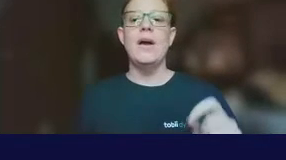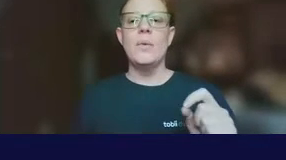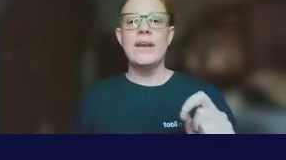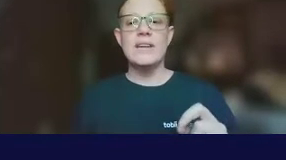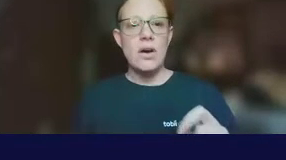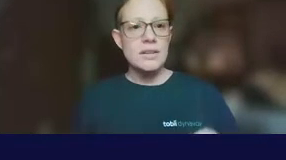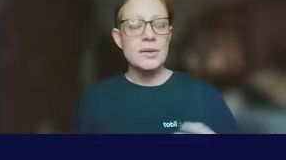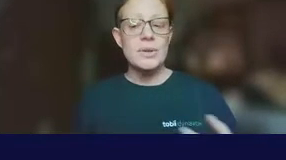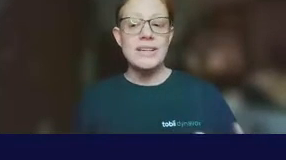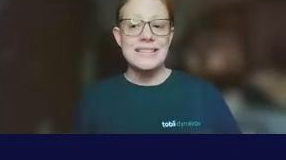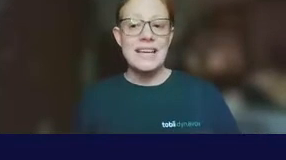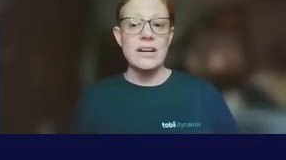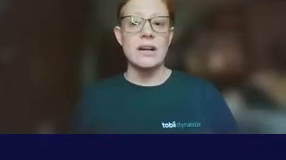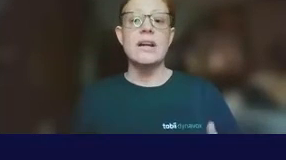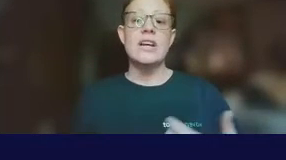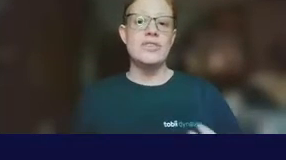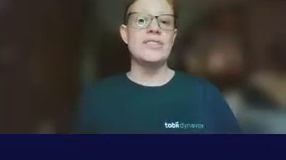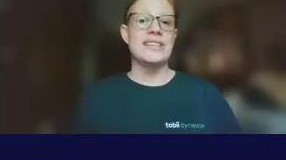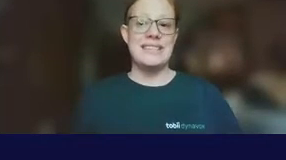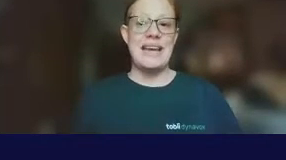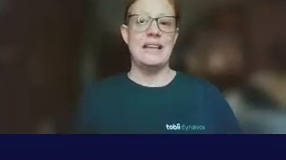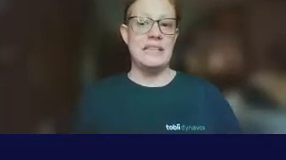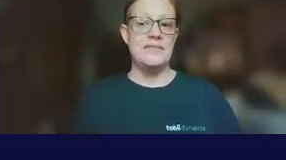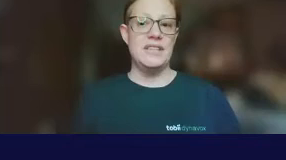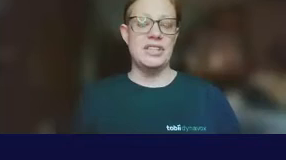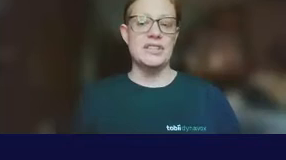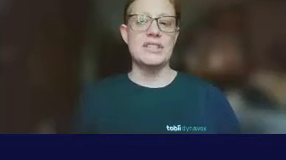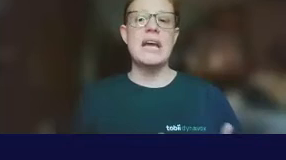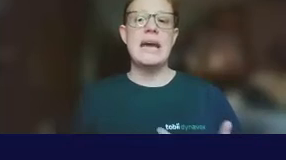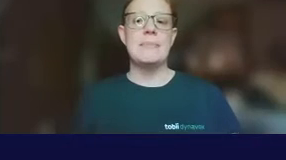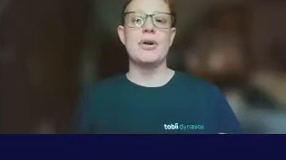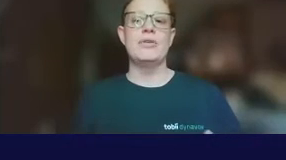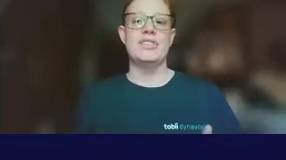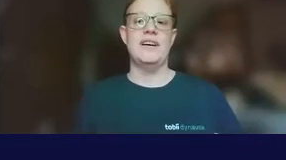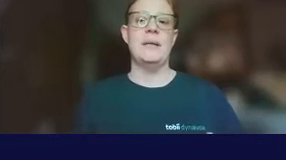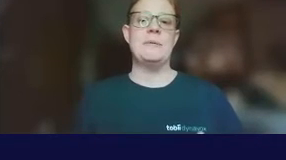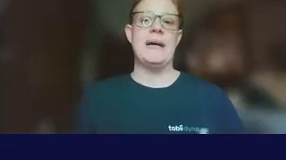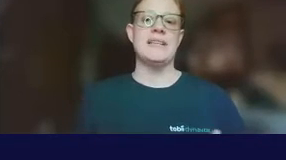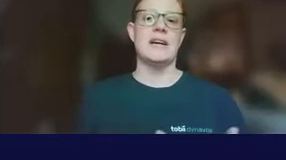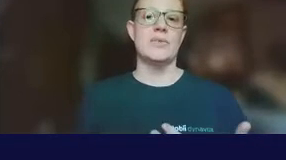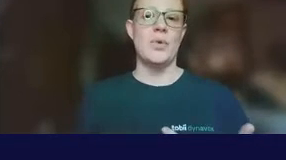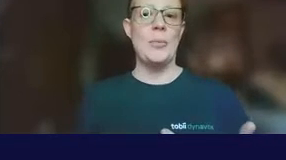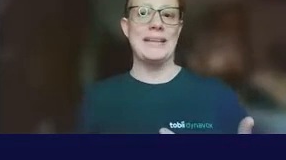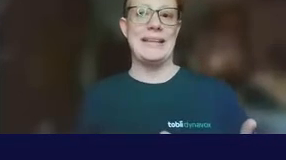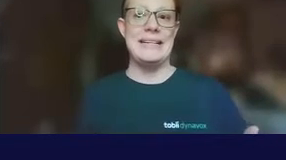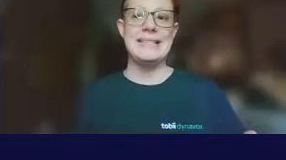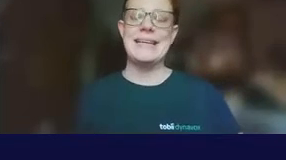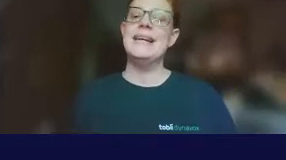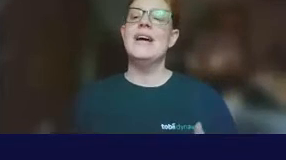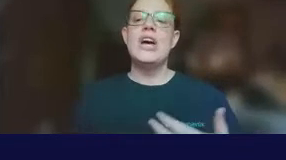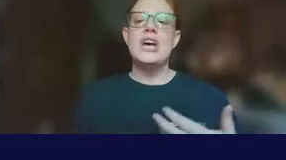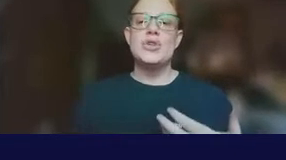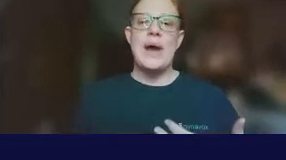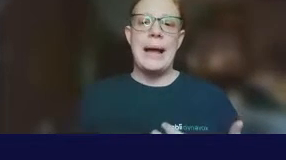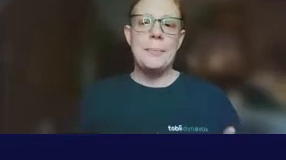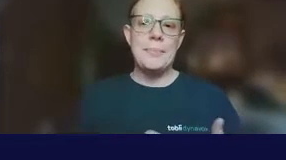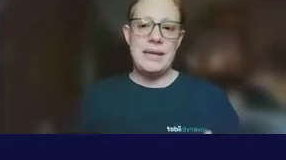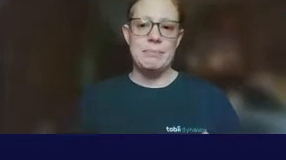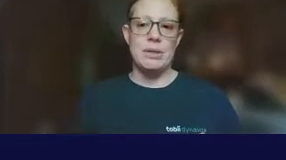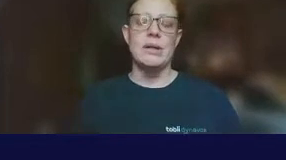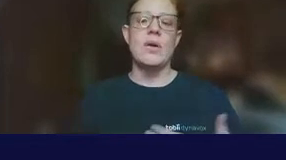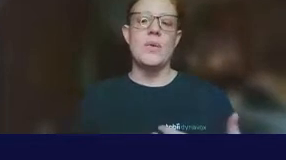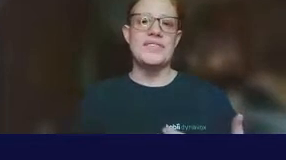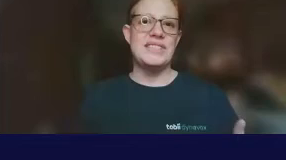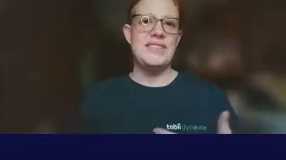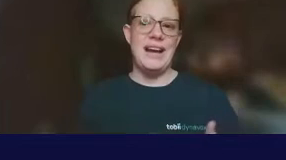We can also consider using salient features, an approach developed by Dr. Roman Lancey, to help